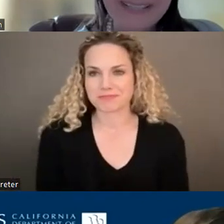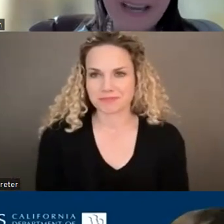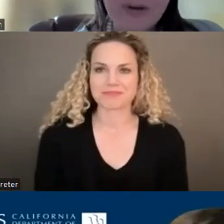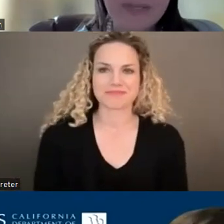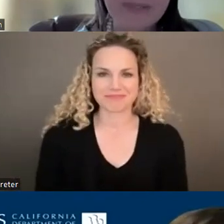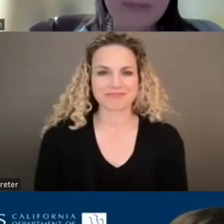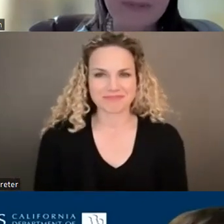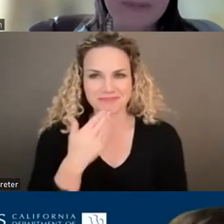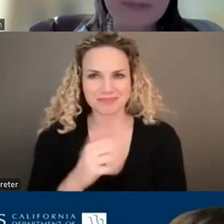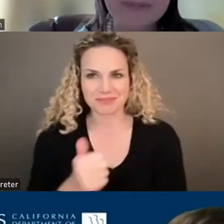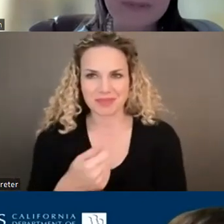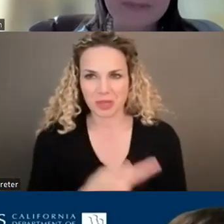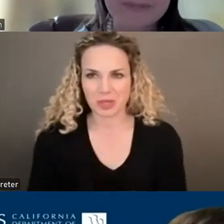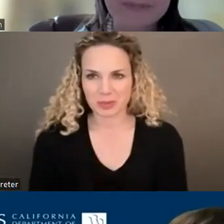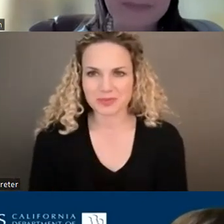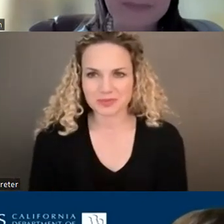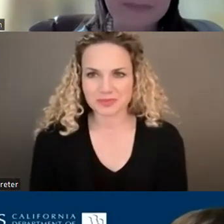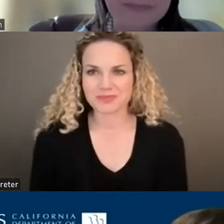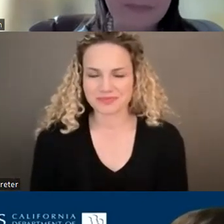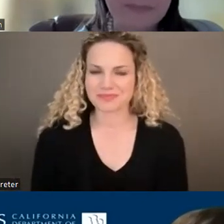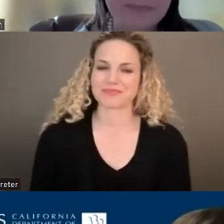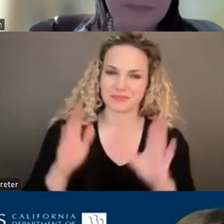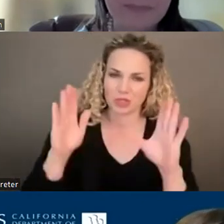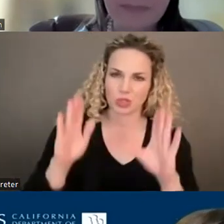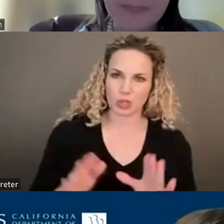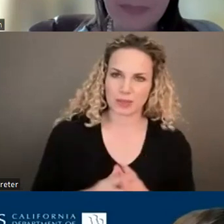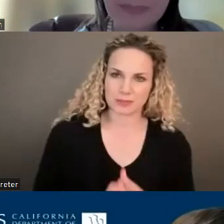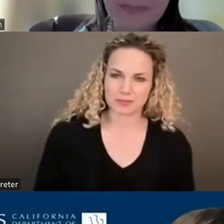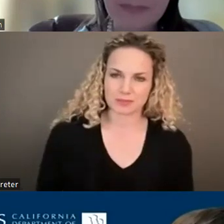good. How are you? Great.